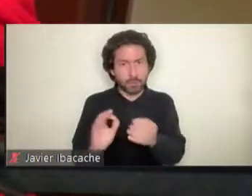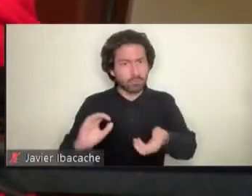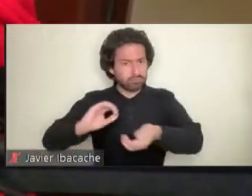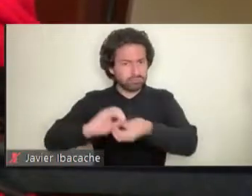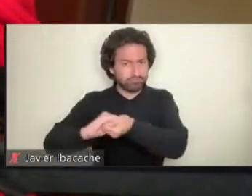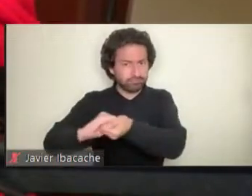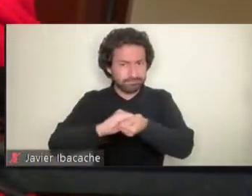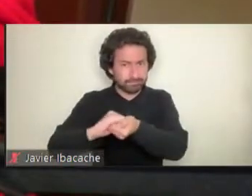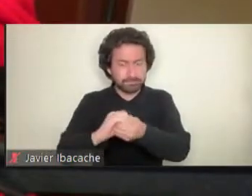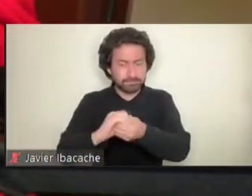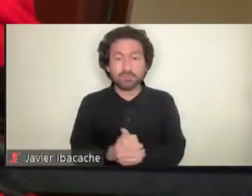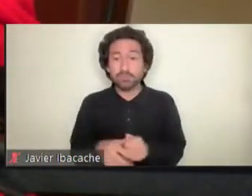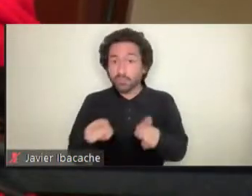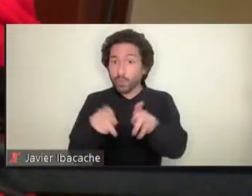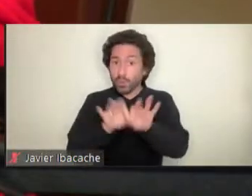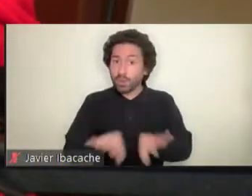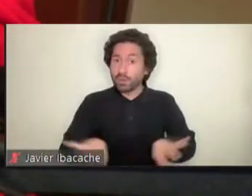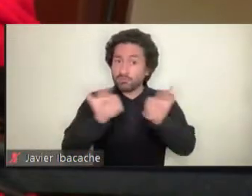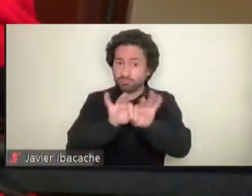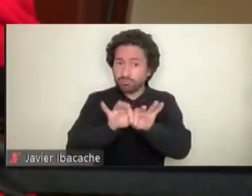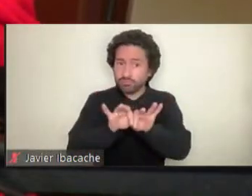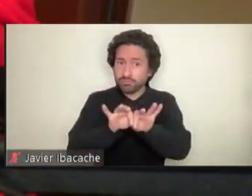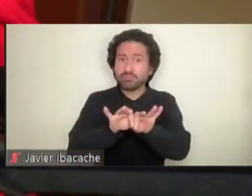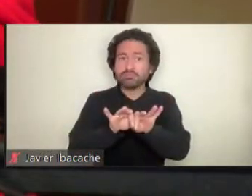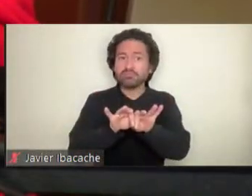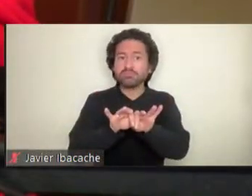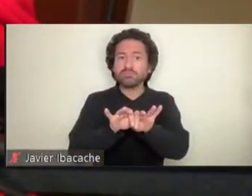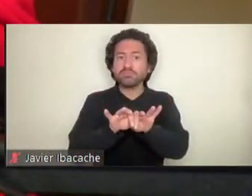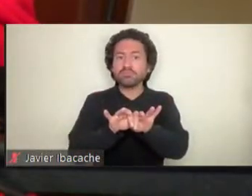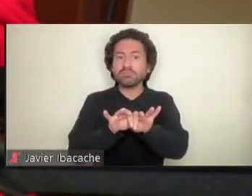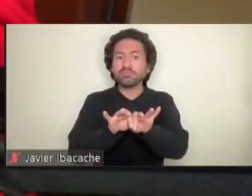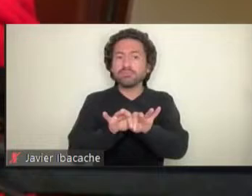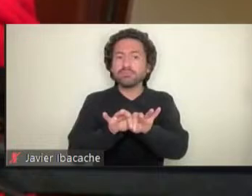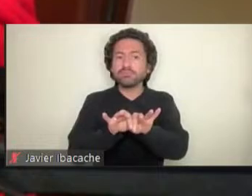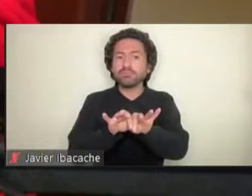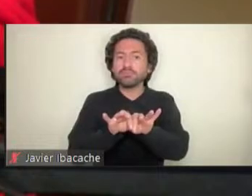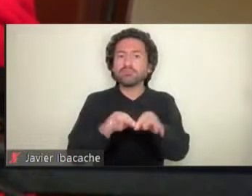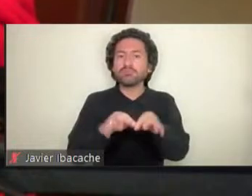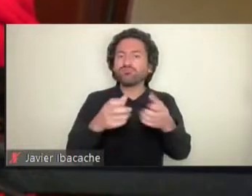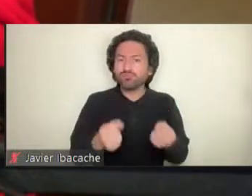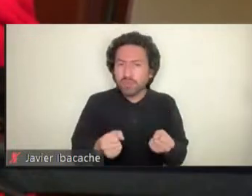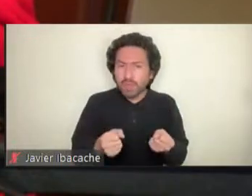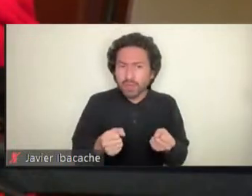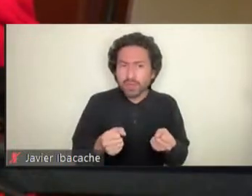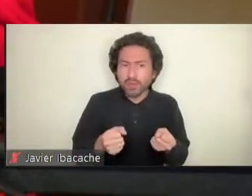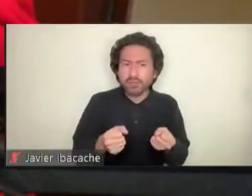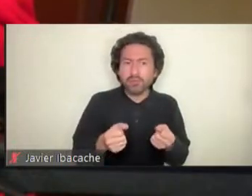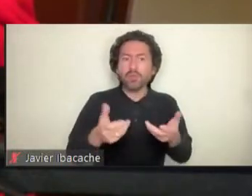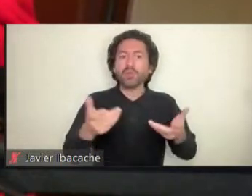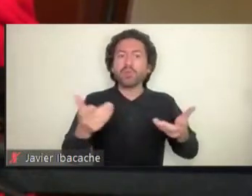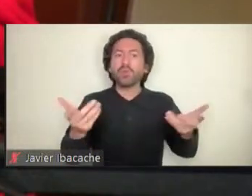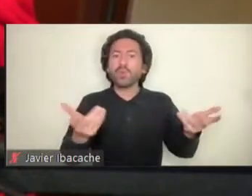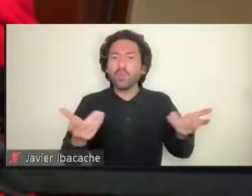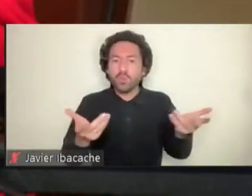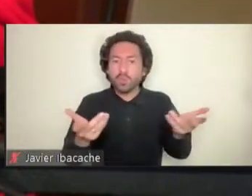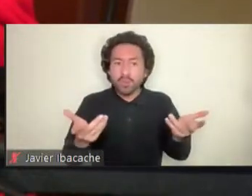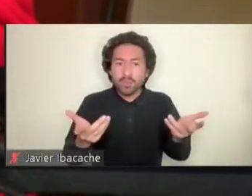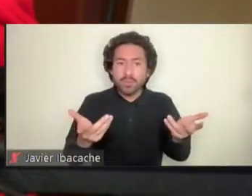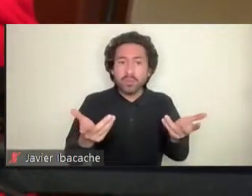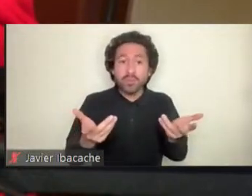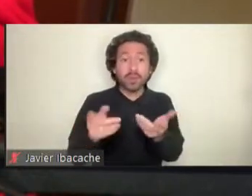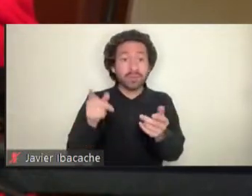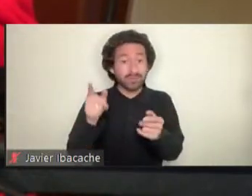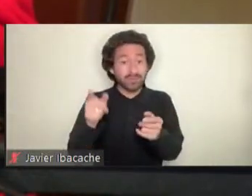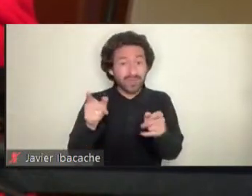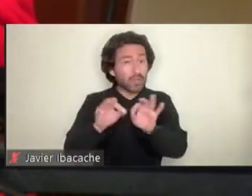it's important to have a paradigm shift in thinking. A mindset shift within government is crucial for the